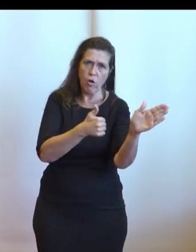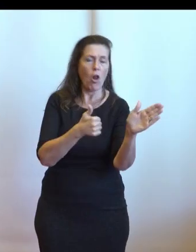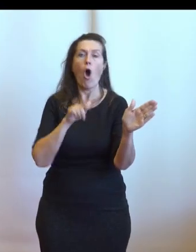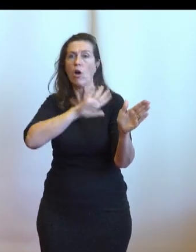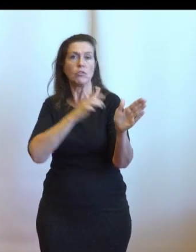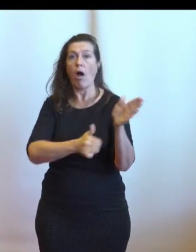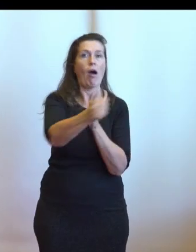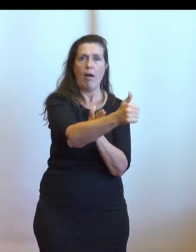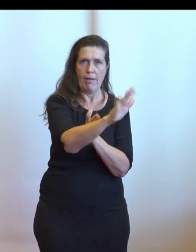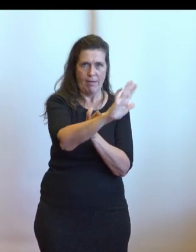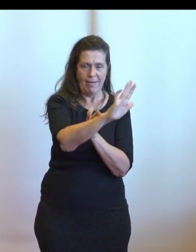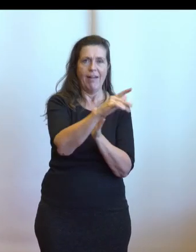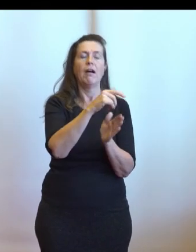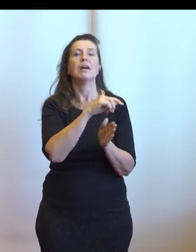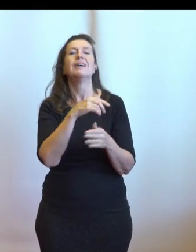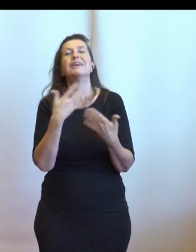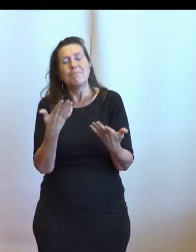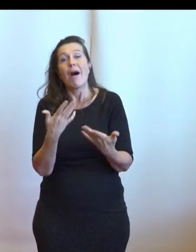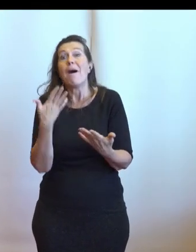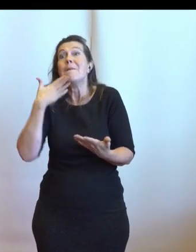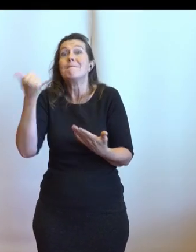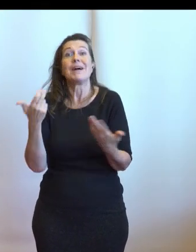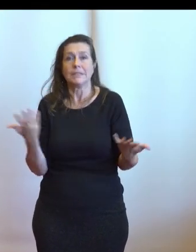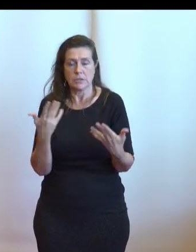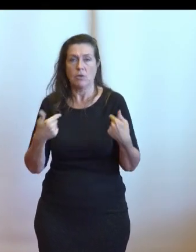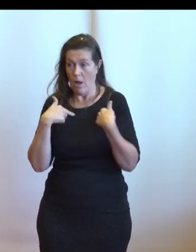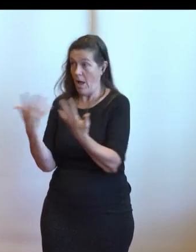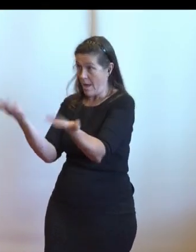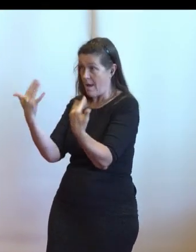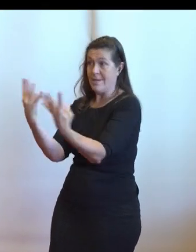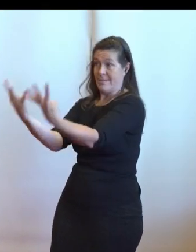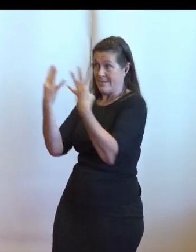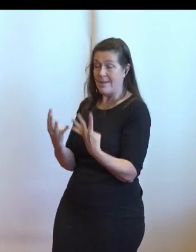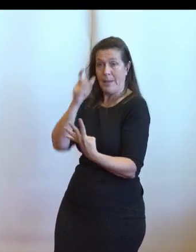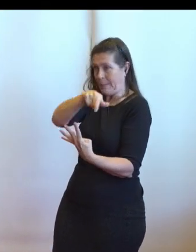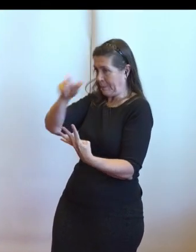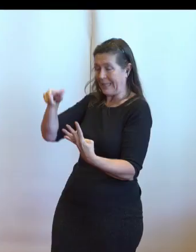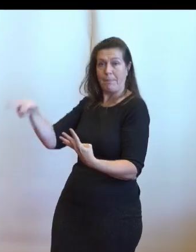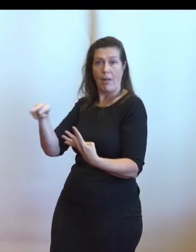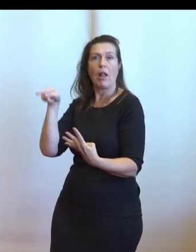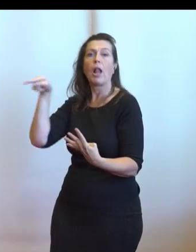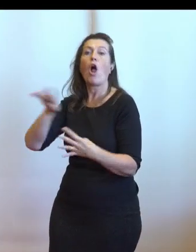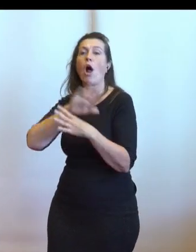of adoption and everything else. But the best thing we can do is engage people early in the process.